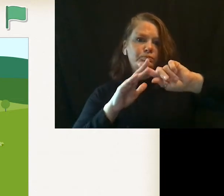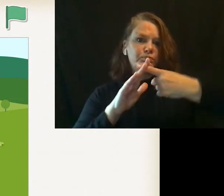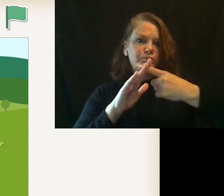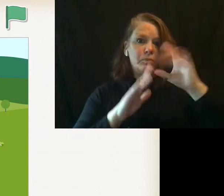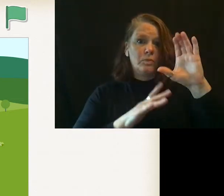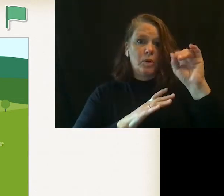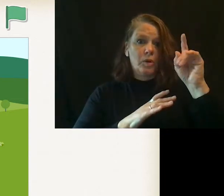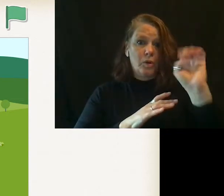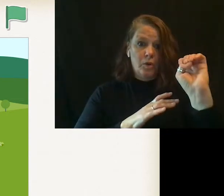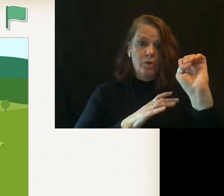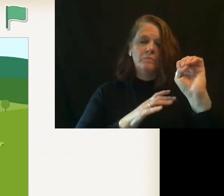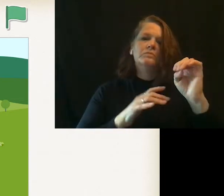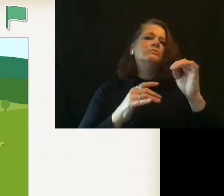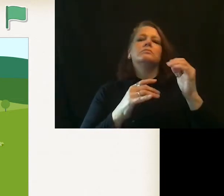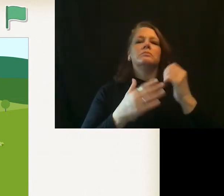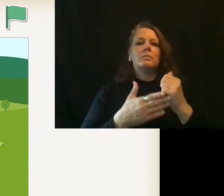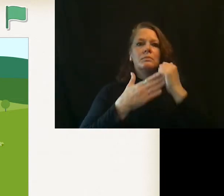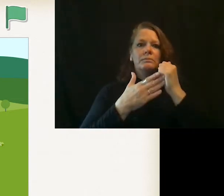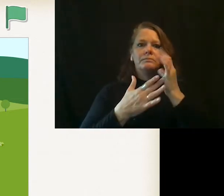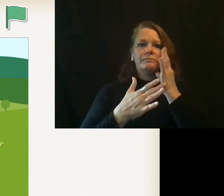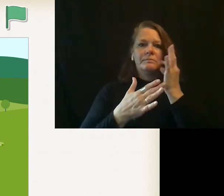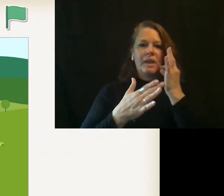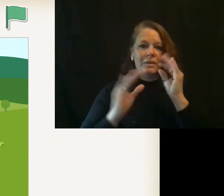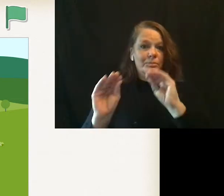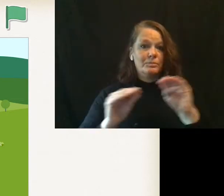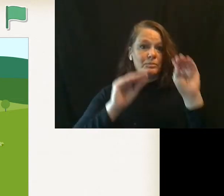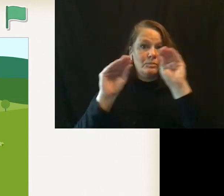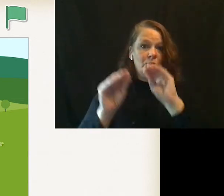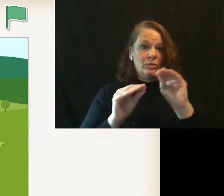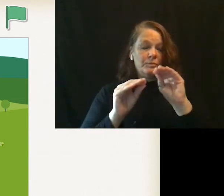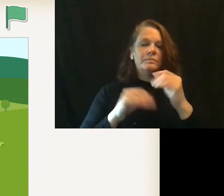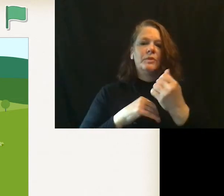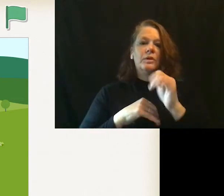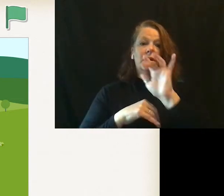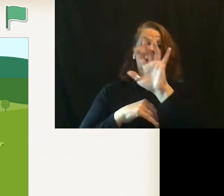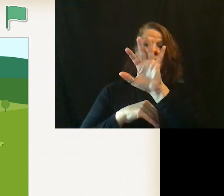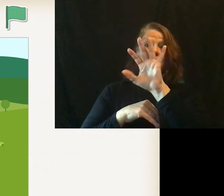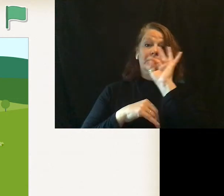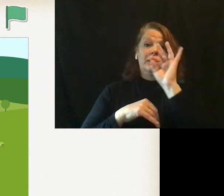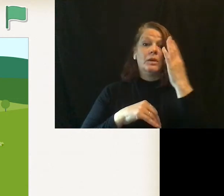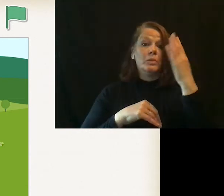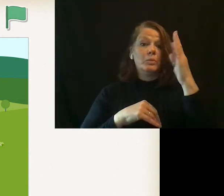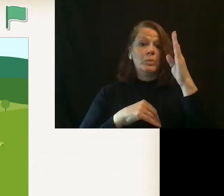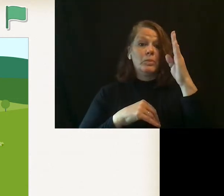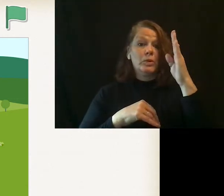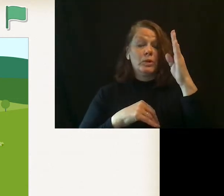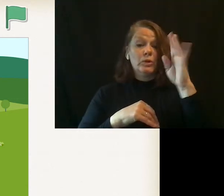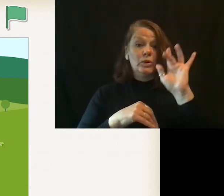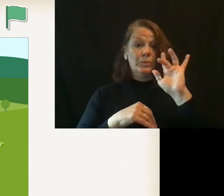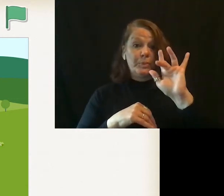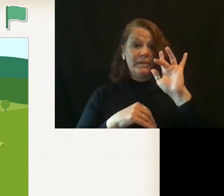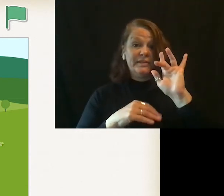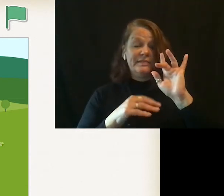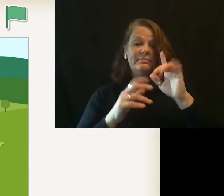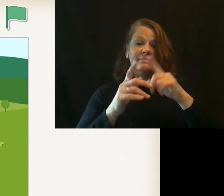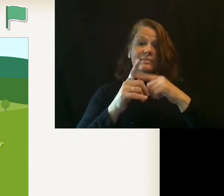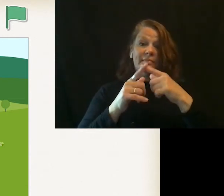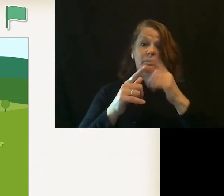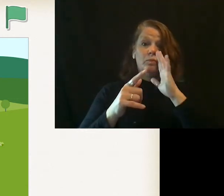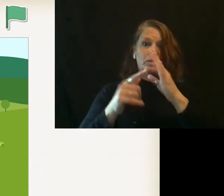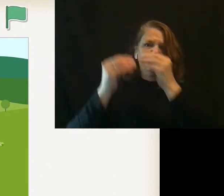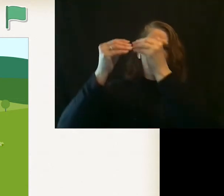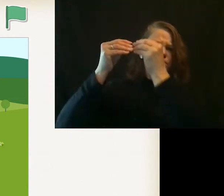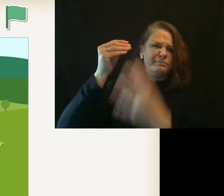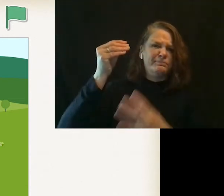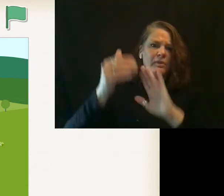code. So let's try to get the cat to move. To get the cat to move, we select this blue button here, and this will bring us all our